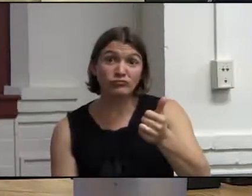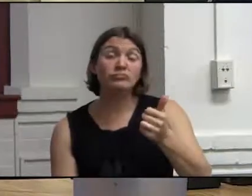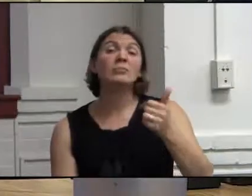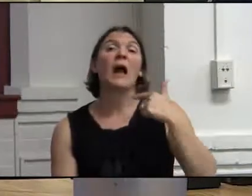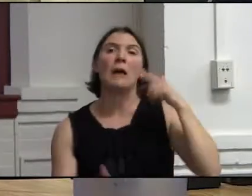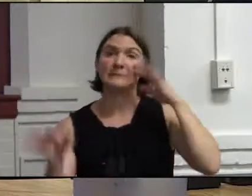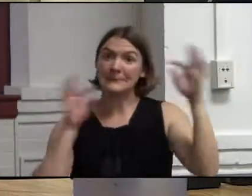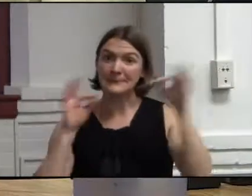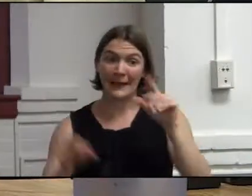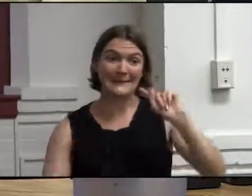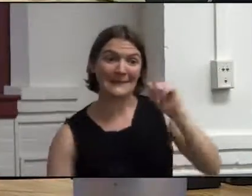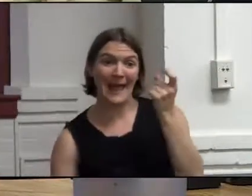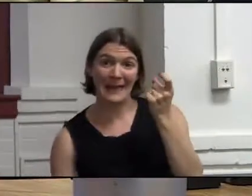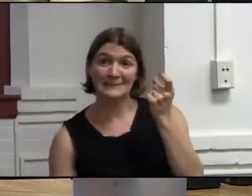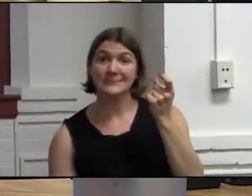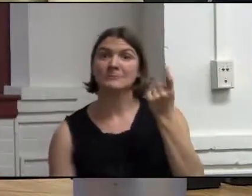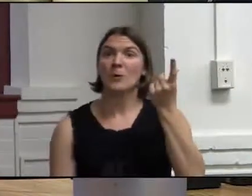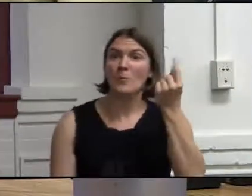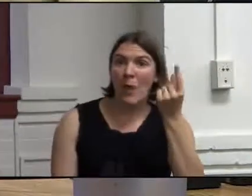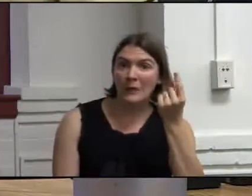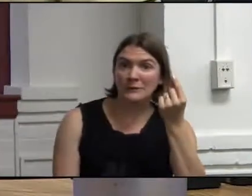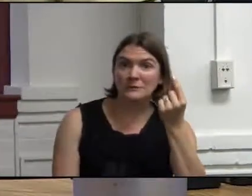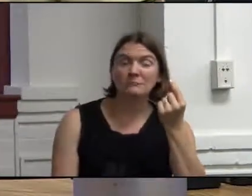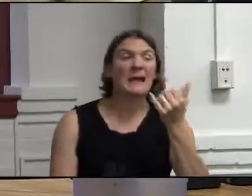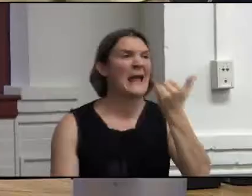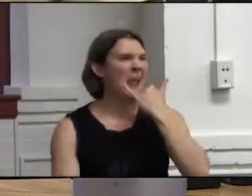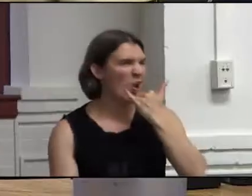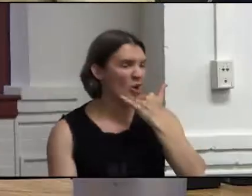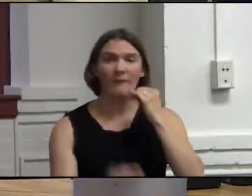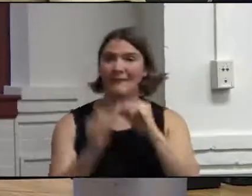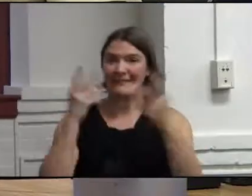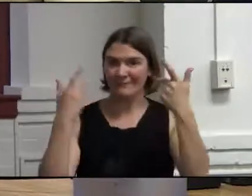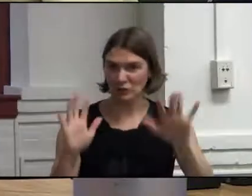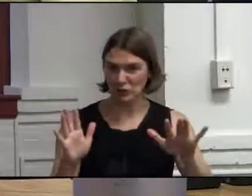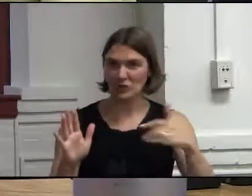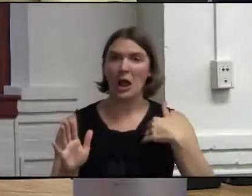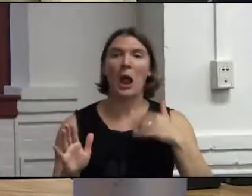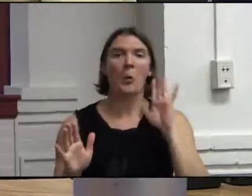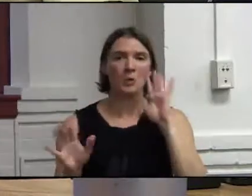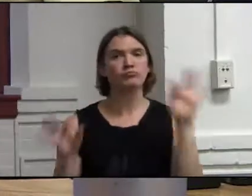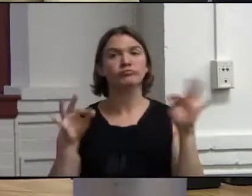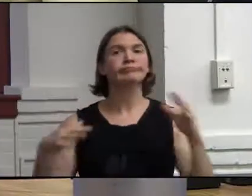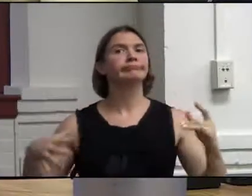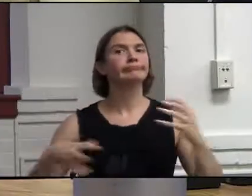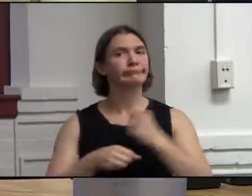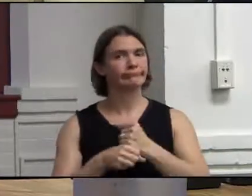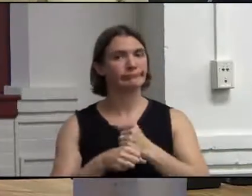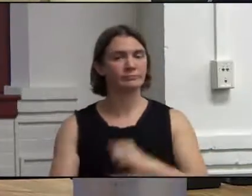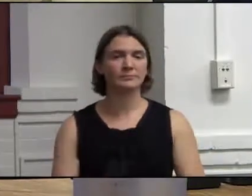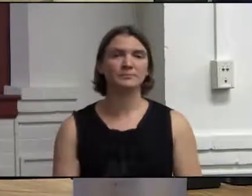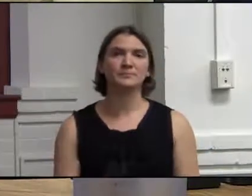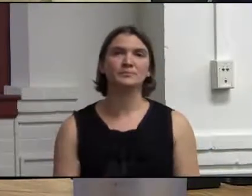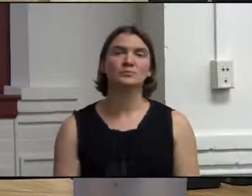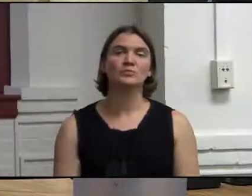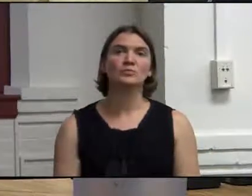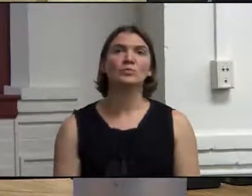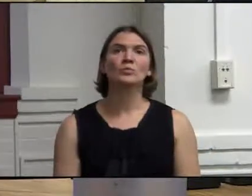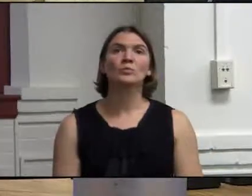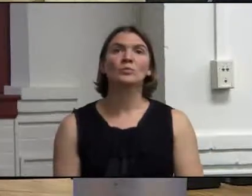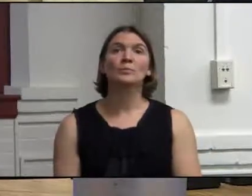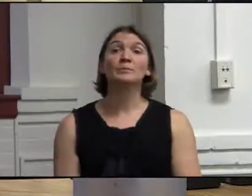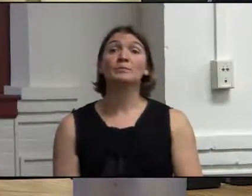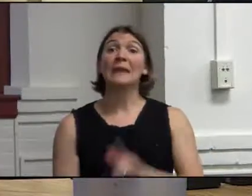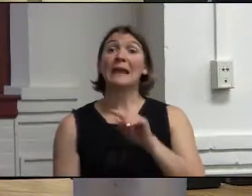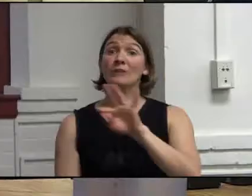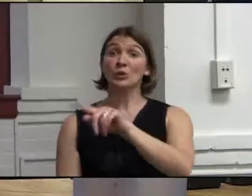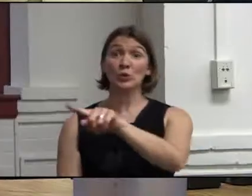more thoroughly what the error was and how we corrected it, then I'll be happy to go and do that. But by way of summary, what I'd like to suggest is for